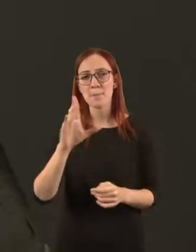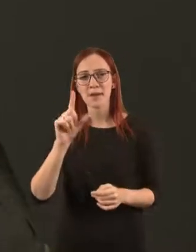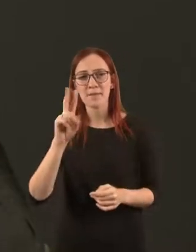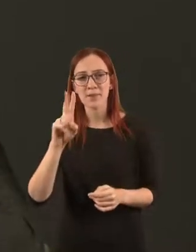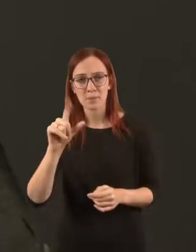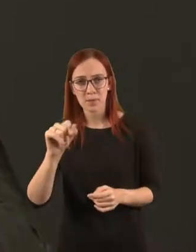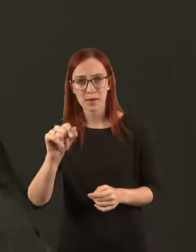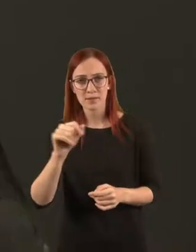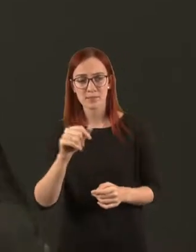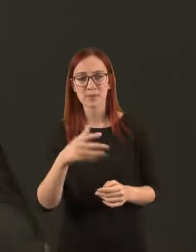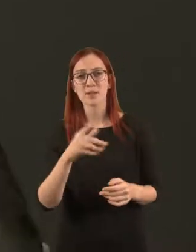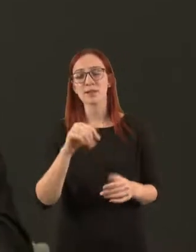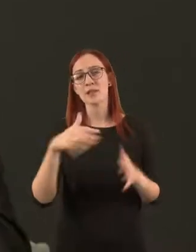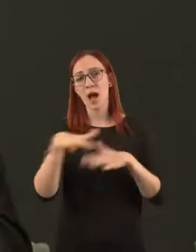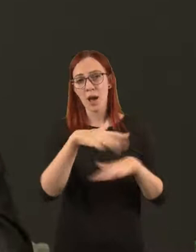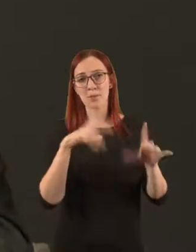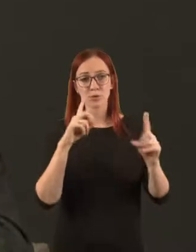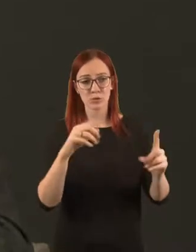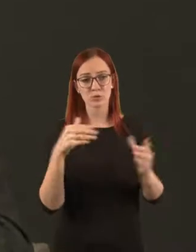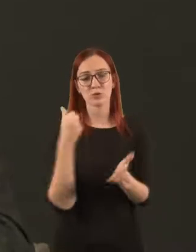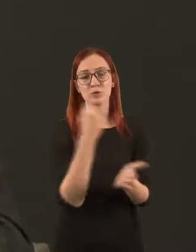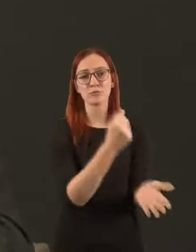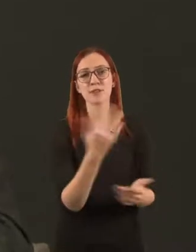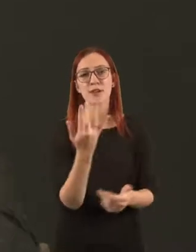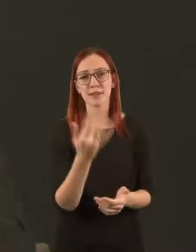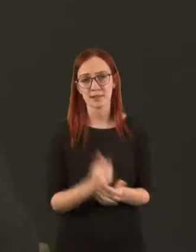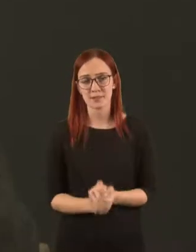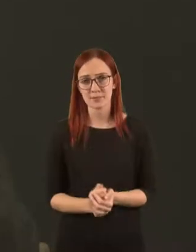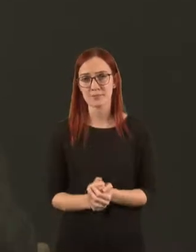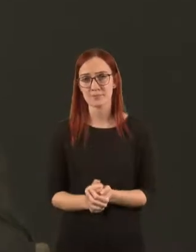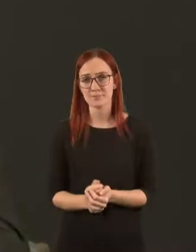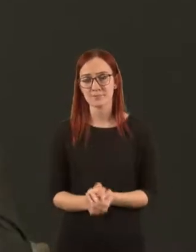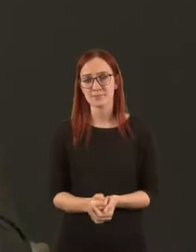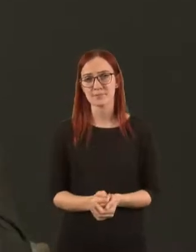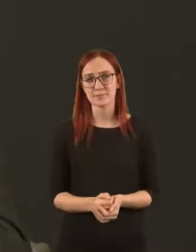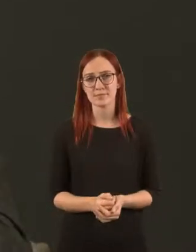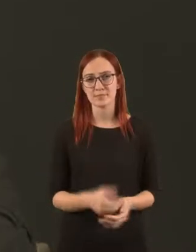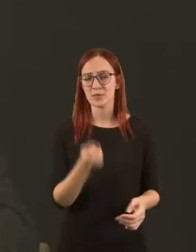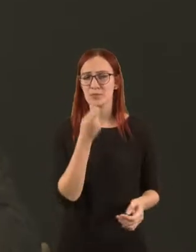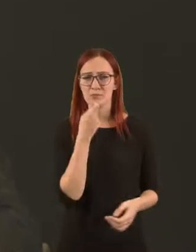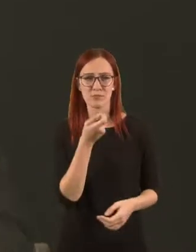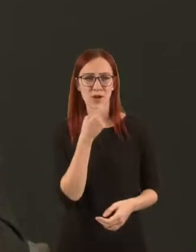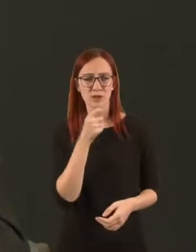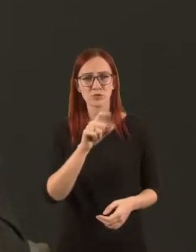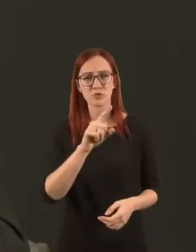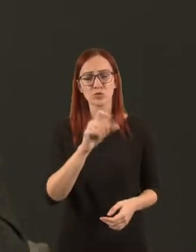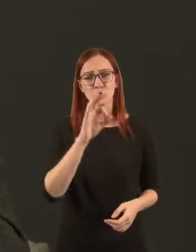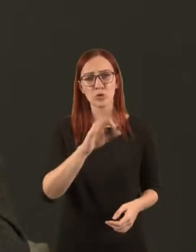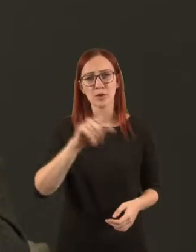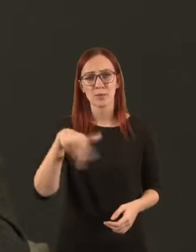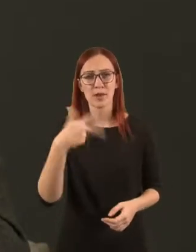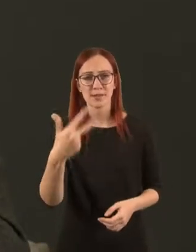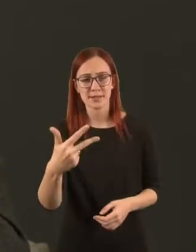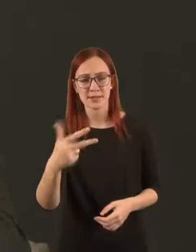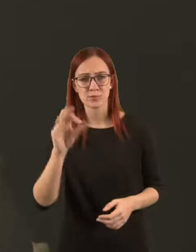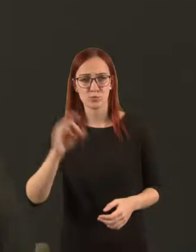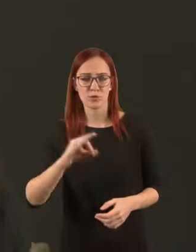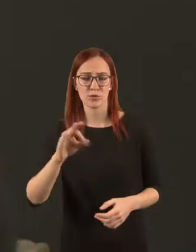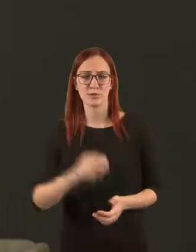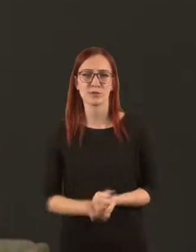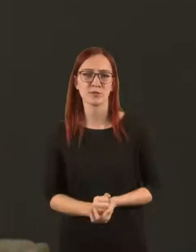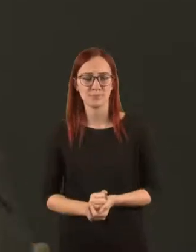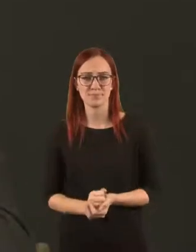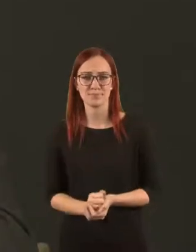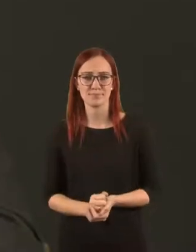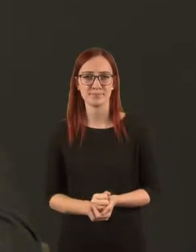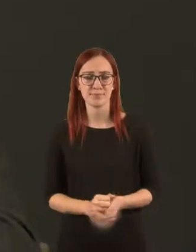report mentioned the share of GDP devoted to environmental measures. That share